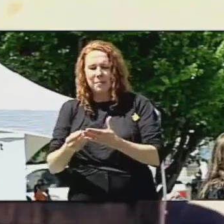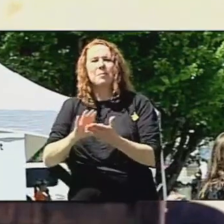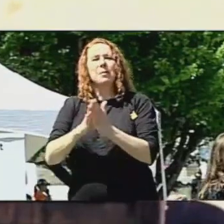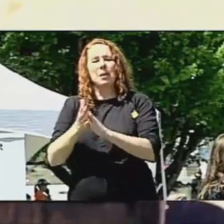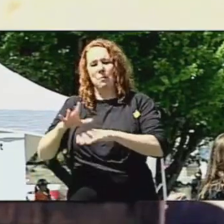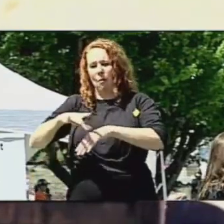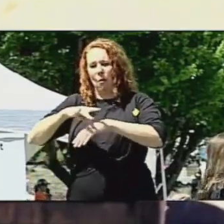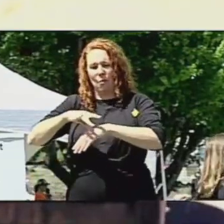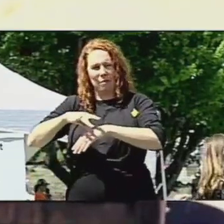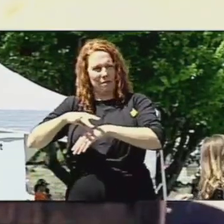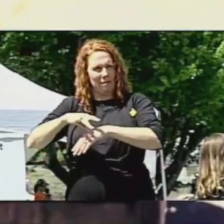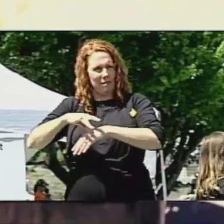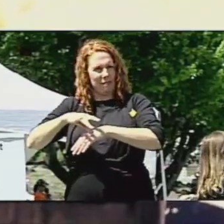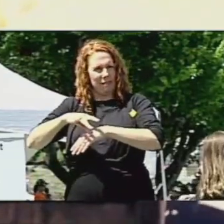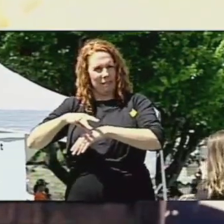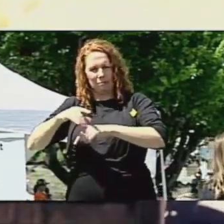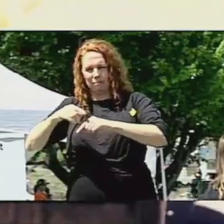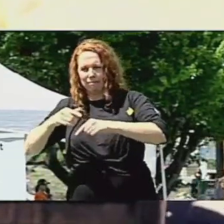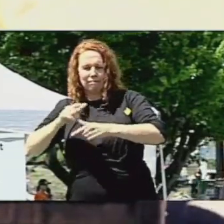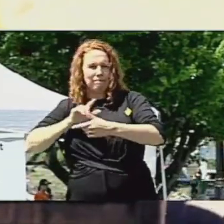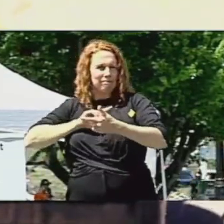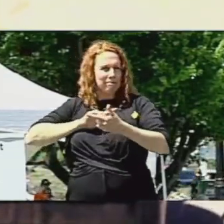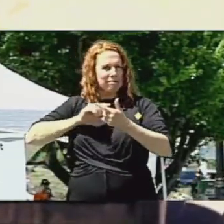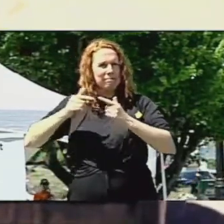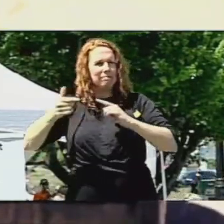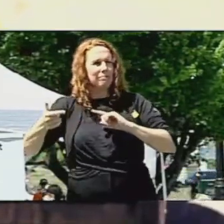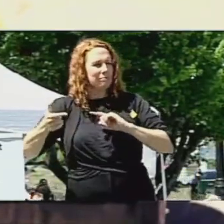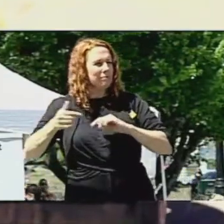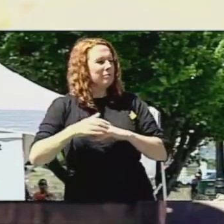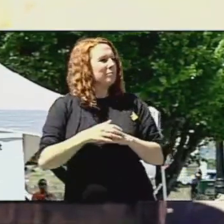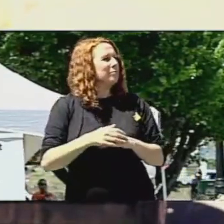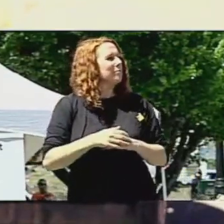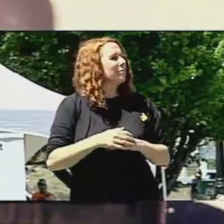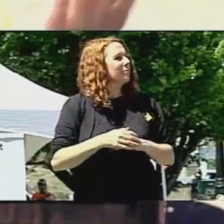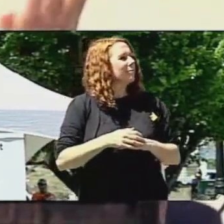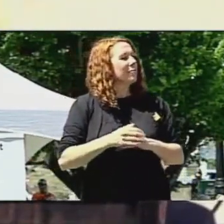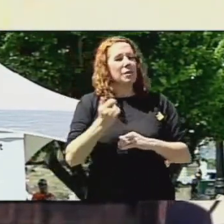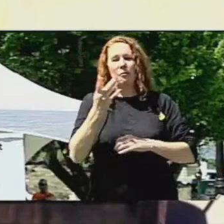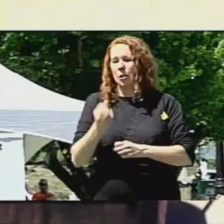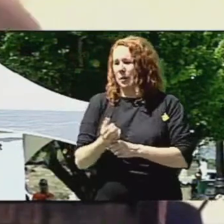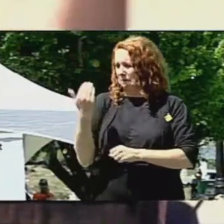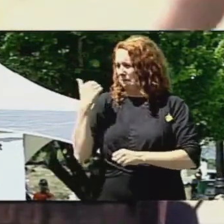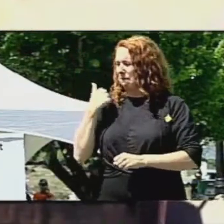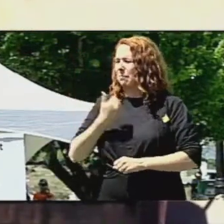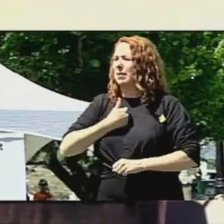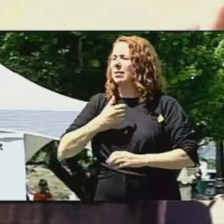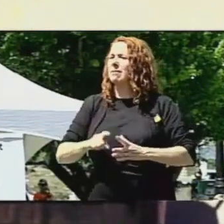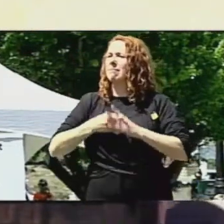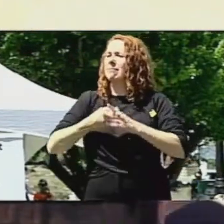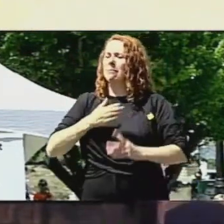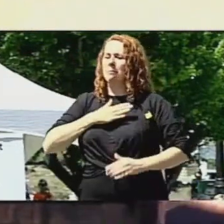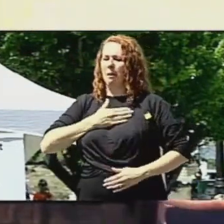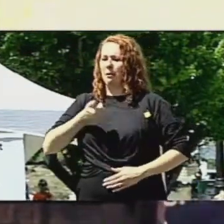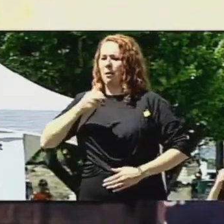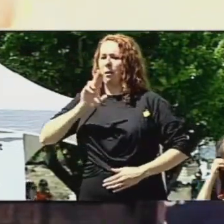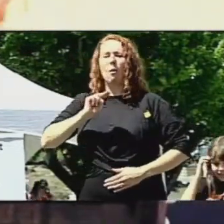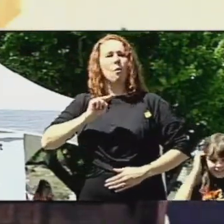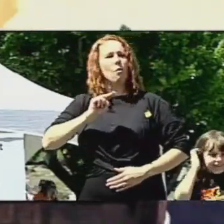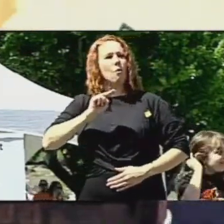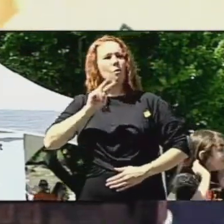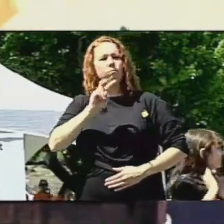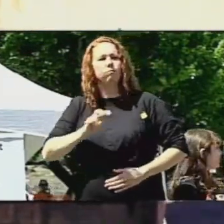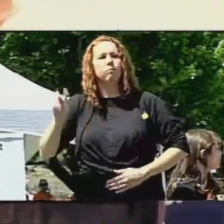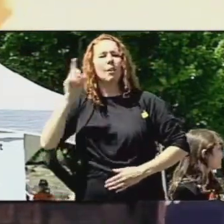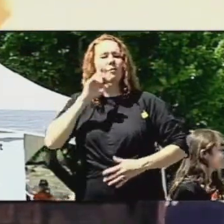Over the past few years, I started on my own personal healing journey